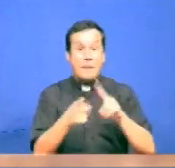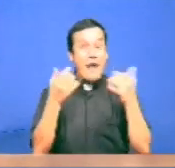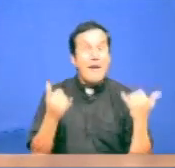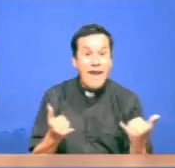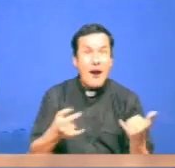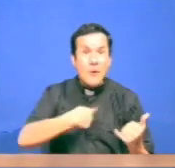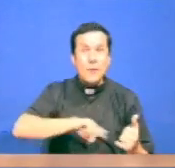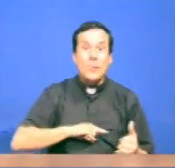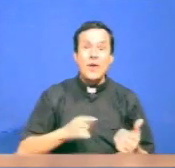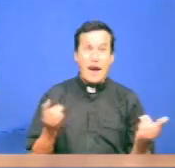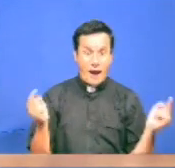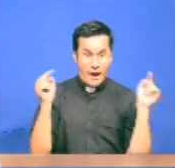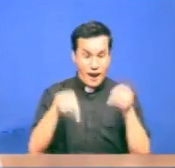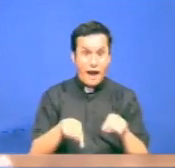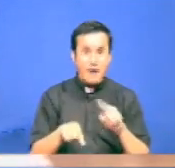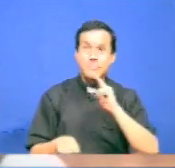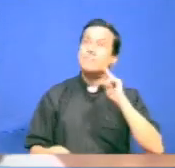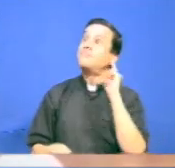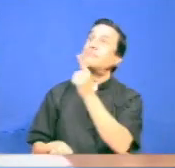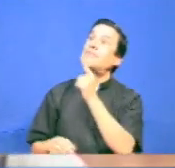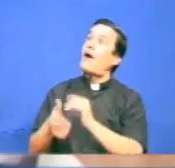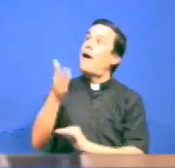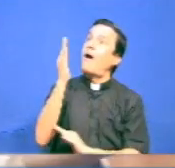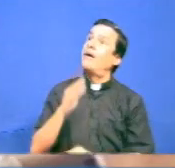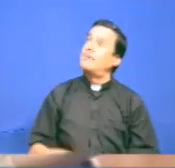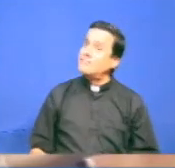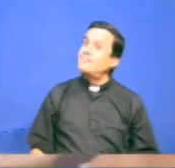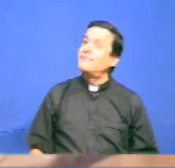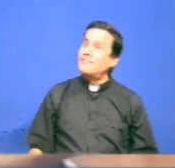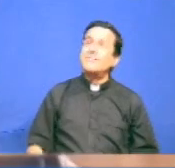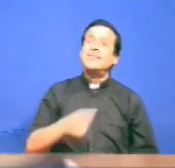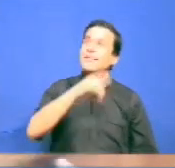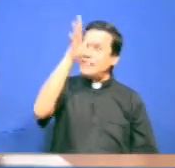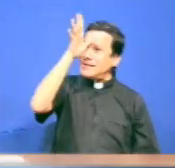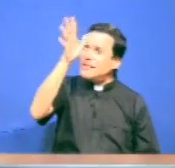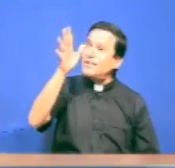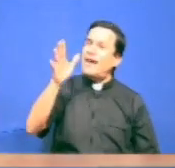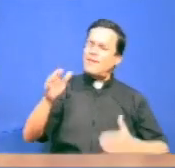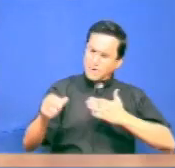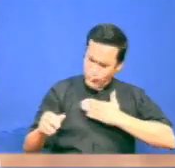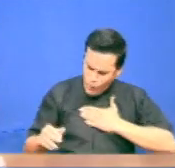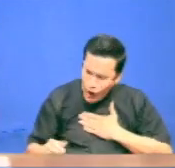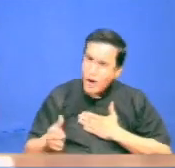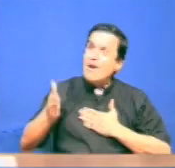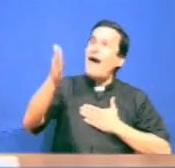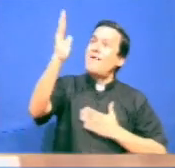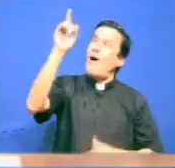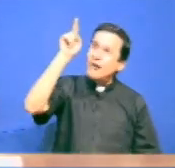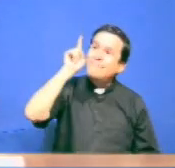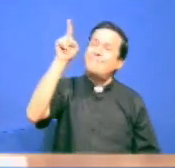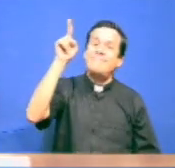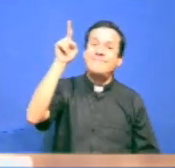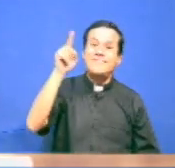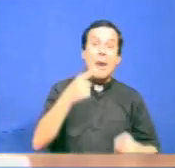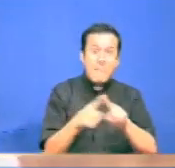to God, it's a Sunday, we want to honor you. It's a day of honor to God. But at the